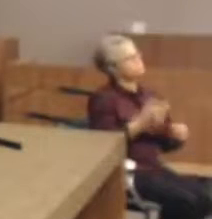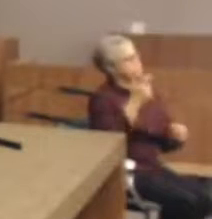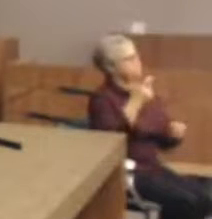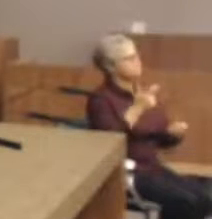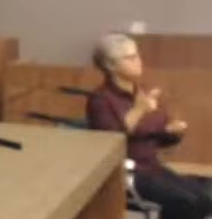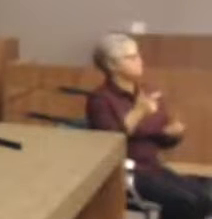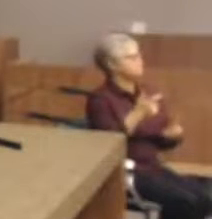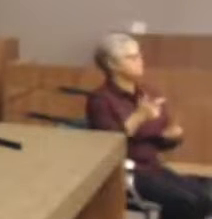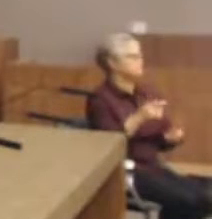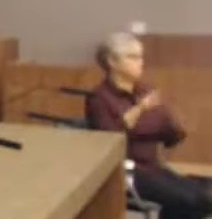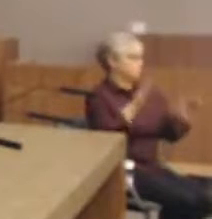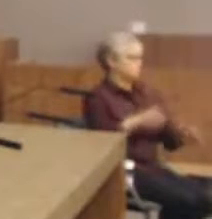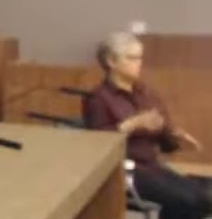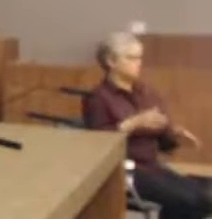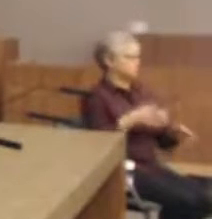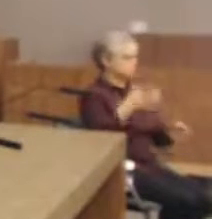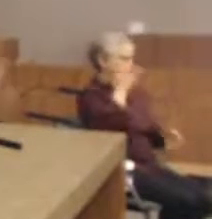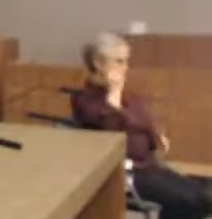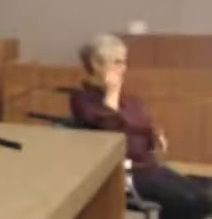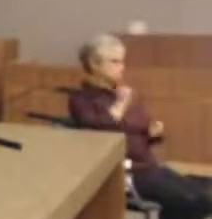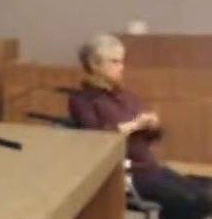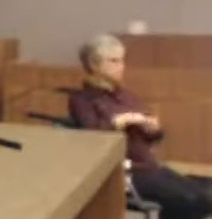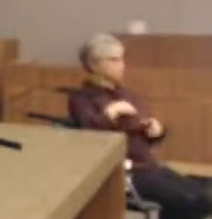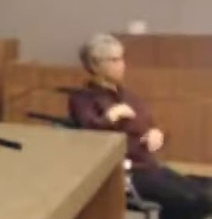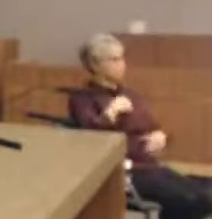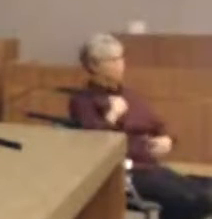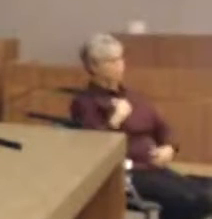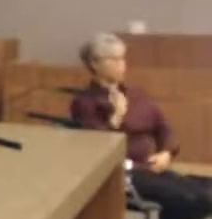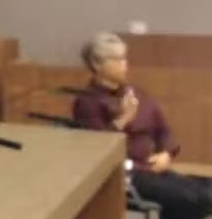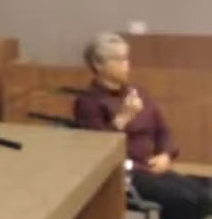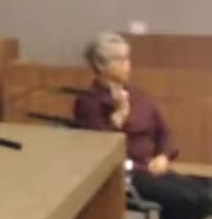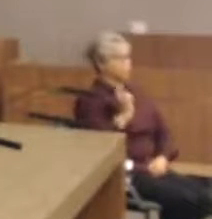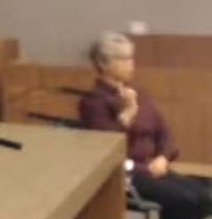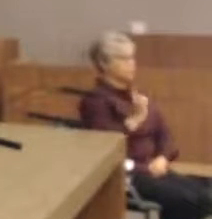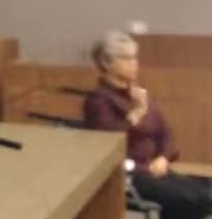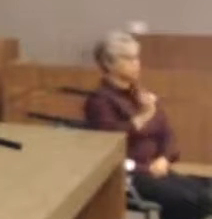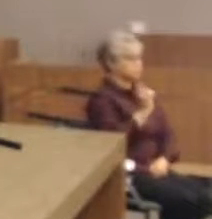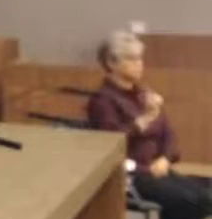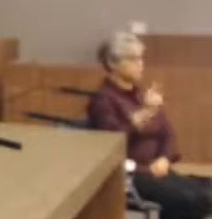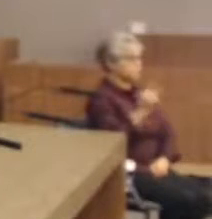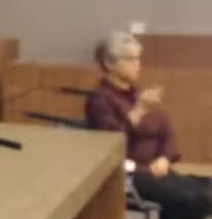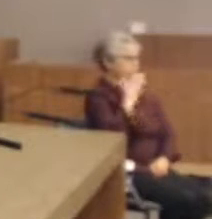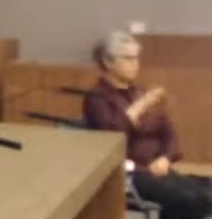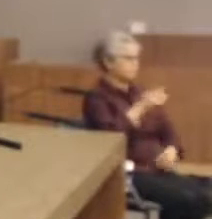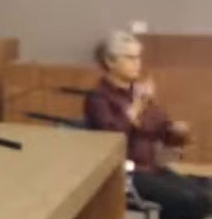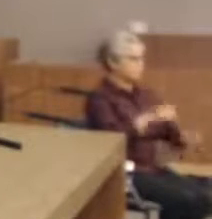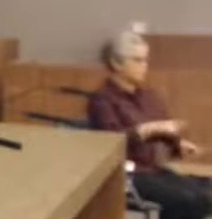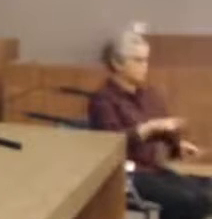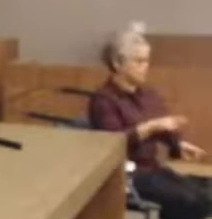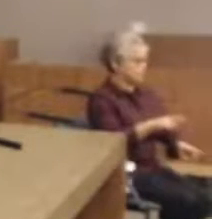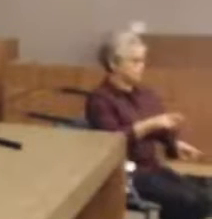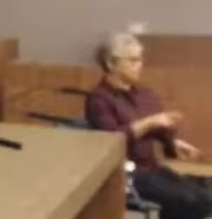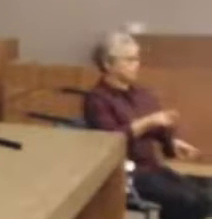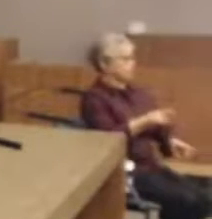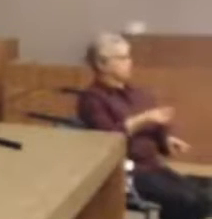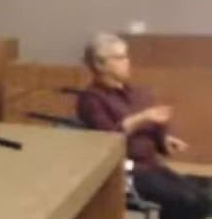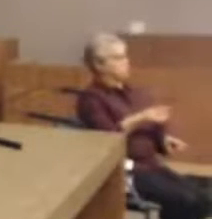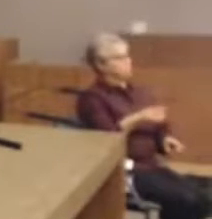nothing is fair and that they deserve more, right? Because something horrible has happened to them. So that's the stuff that's playing out over